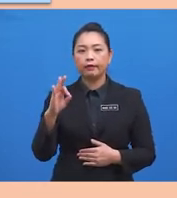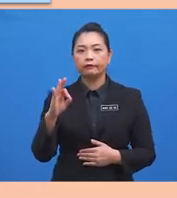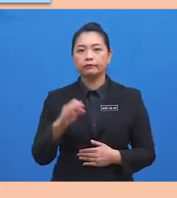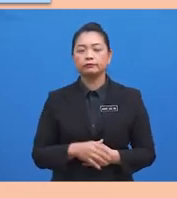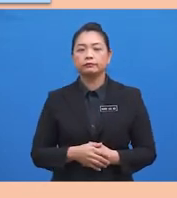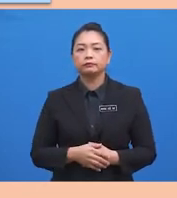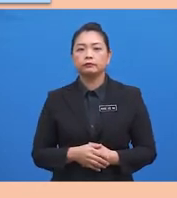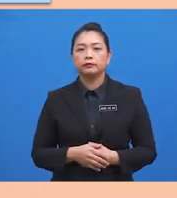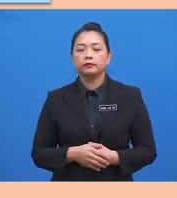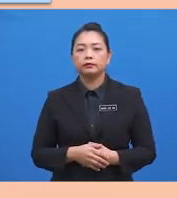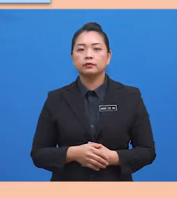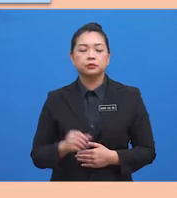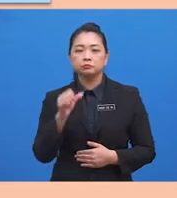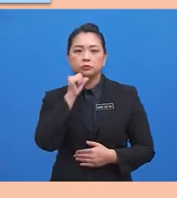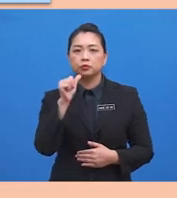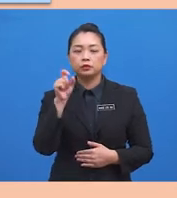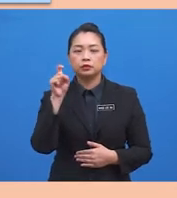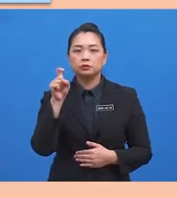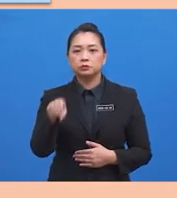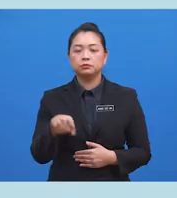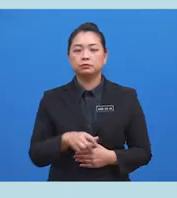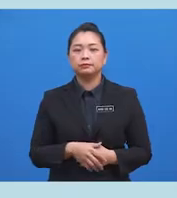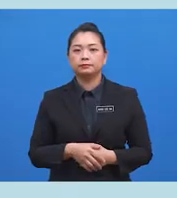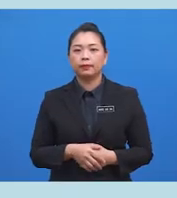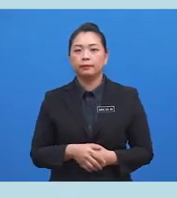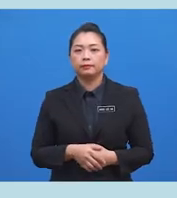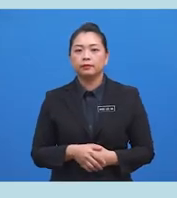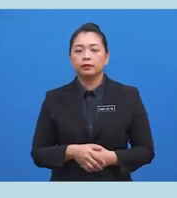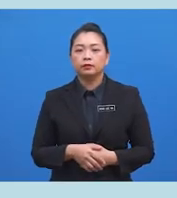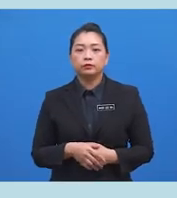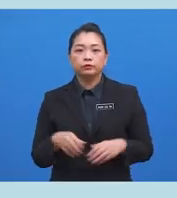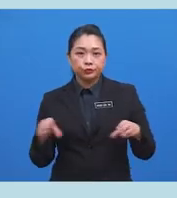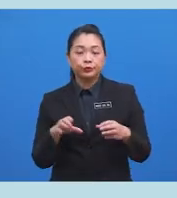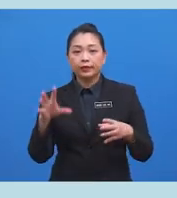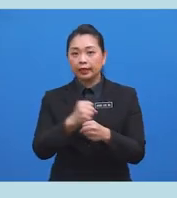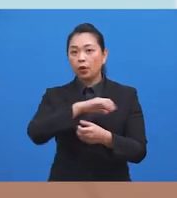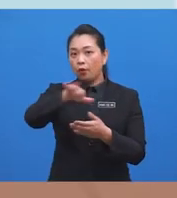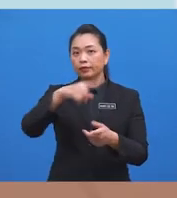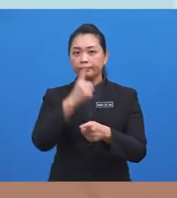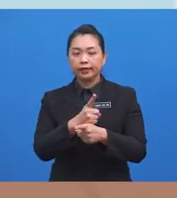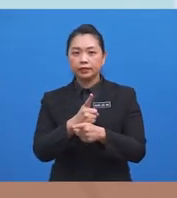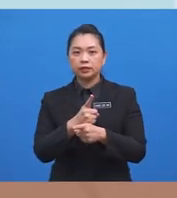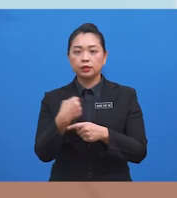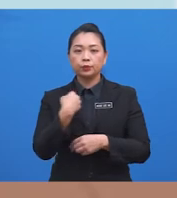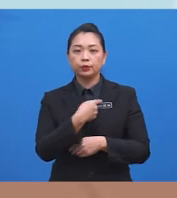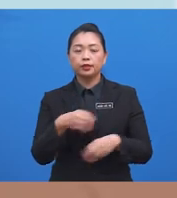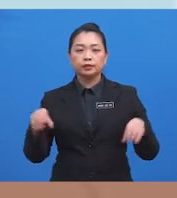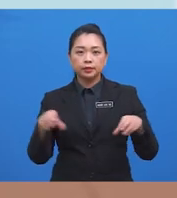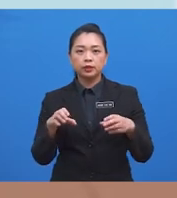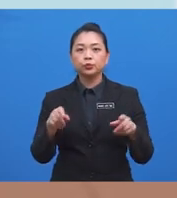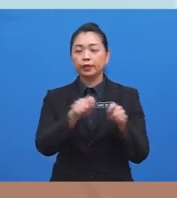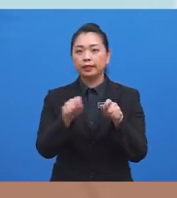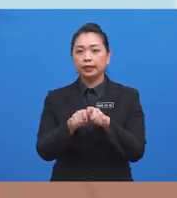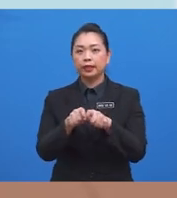extra headings we do not need to use. Did you get all right? We did 2 together and